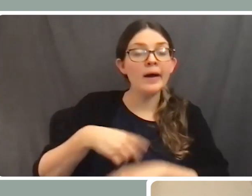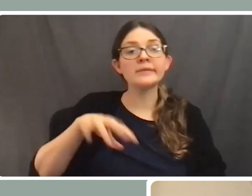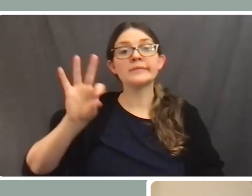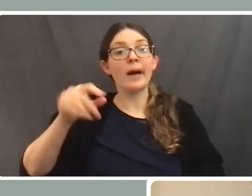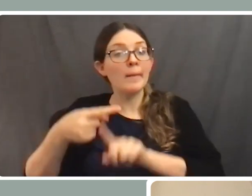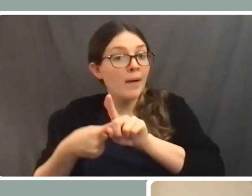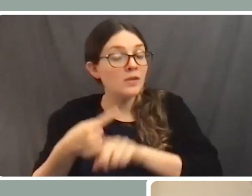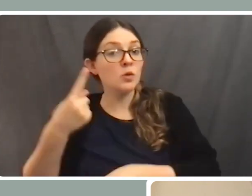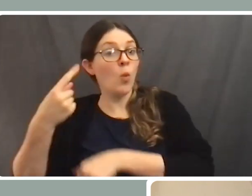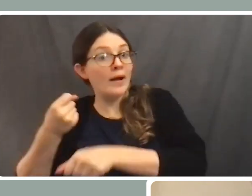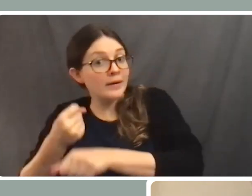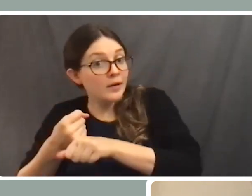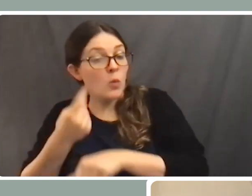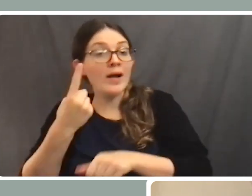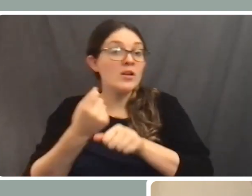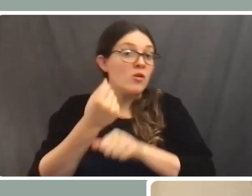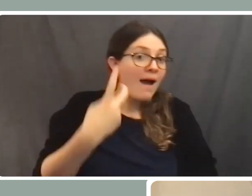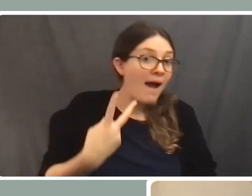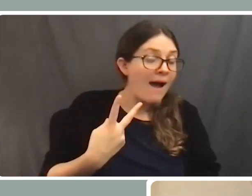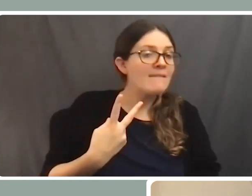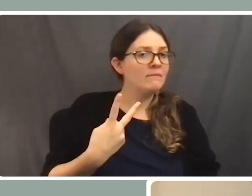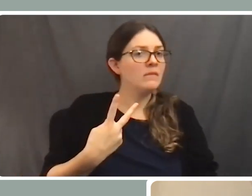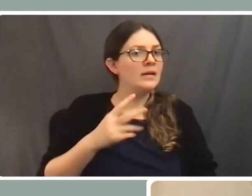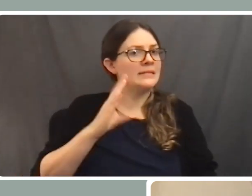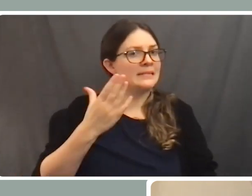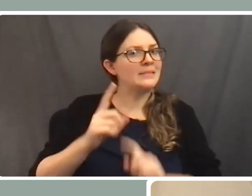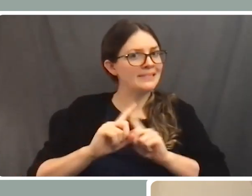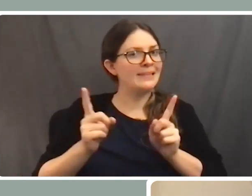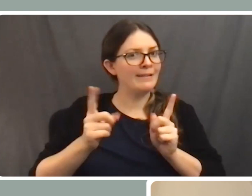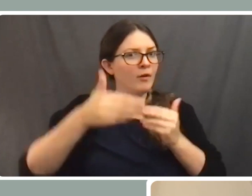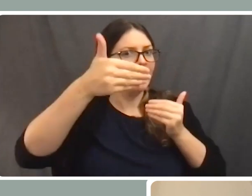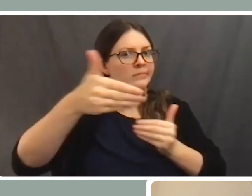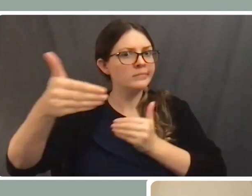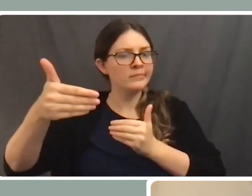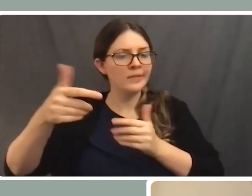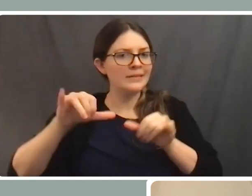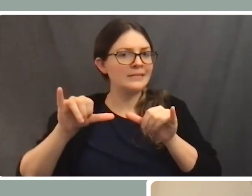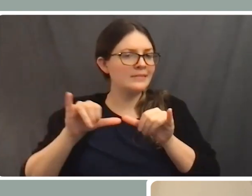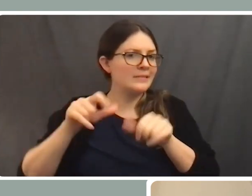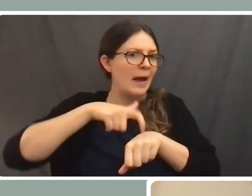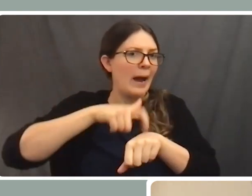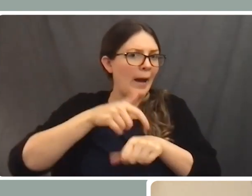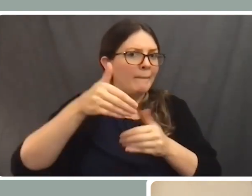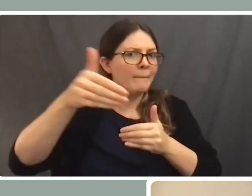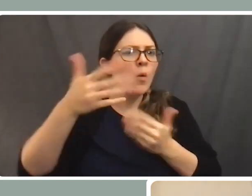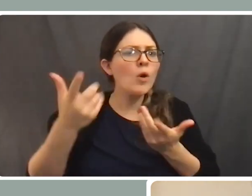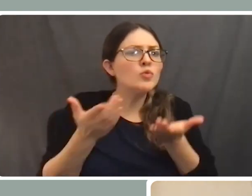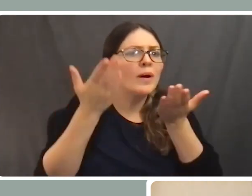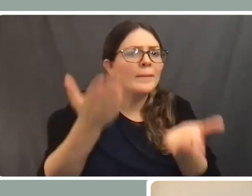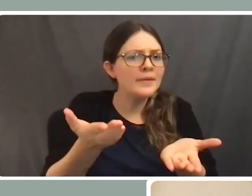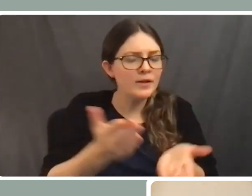like in this group, that's the span. So what is your recommendation?